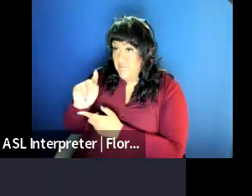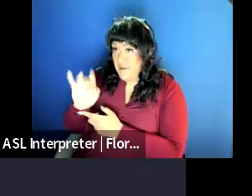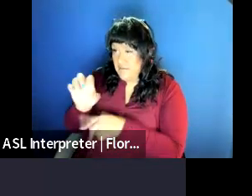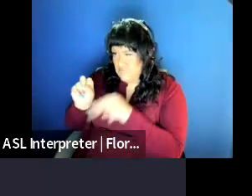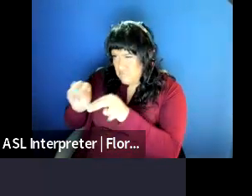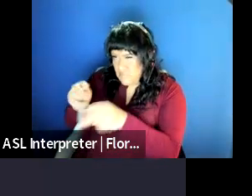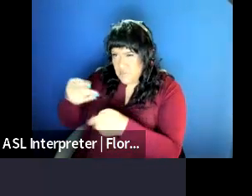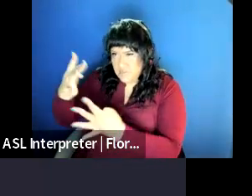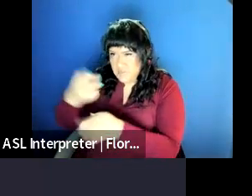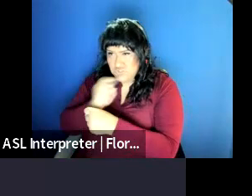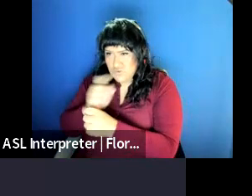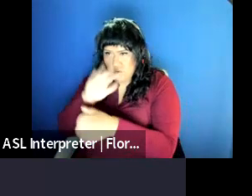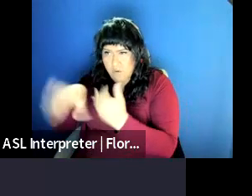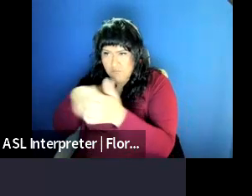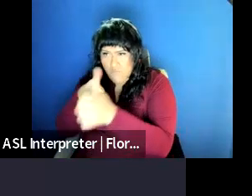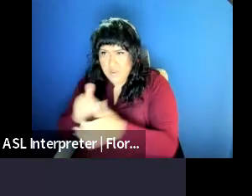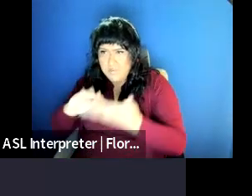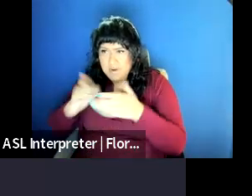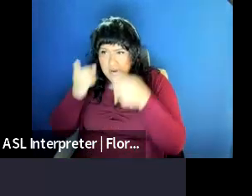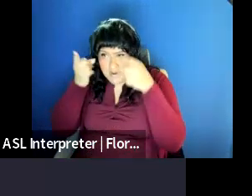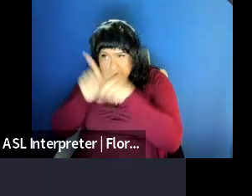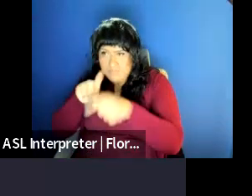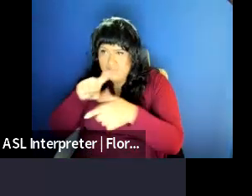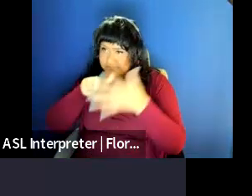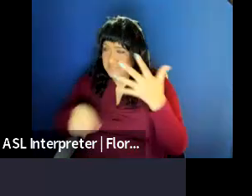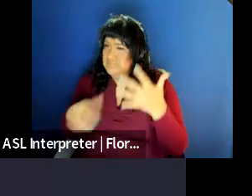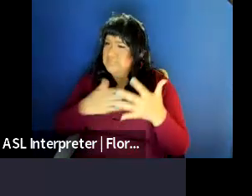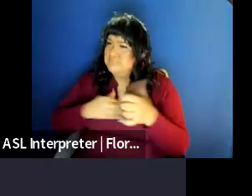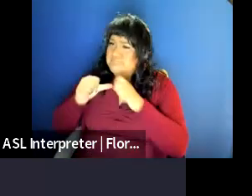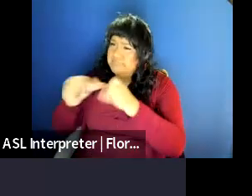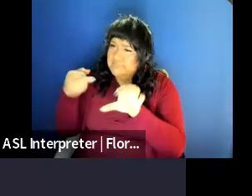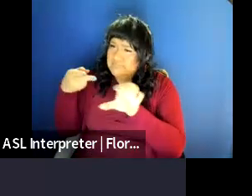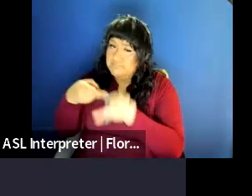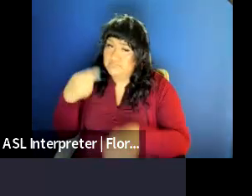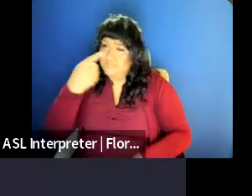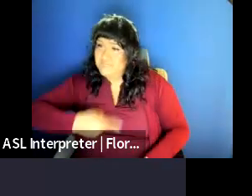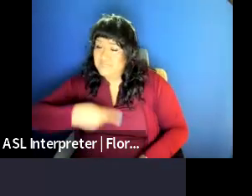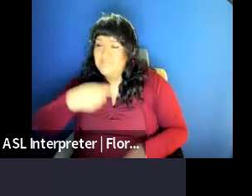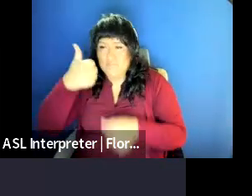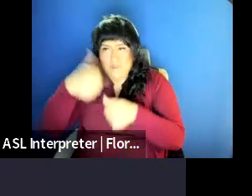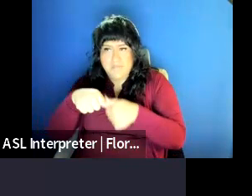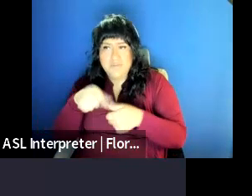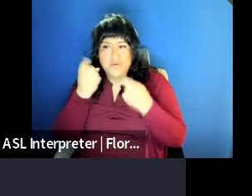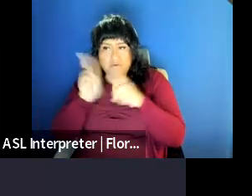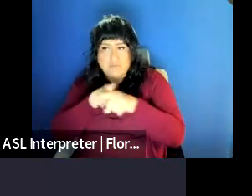needed. So again, please keep participating in that way and just bear these agreements in mind.